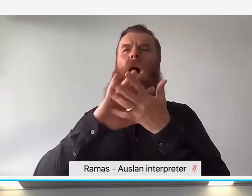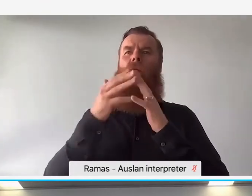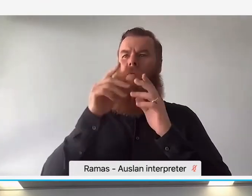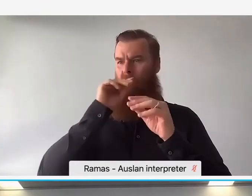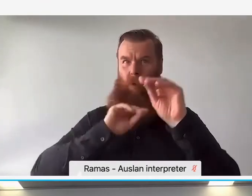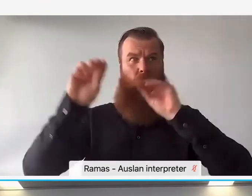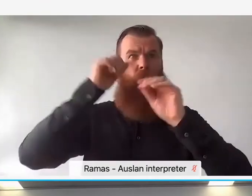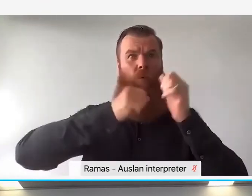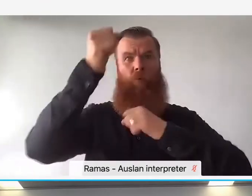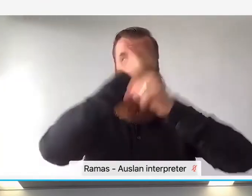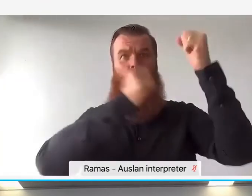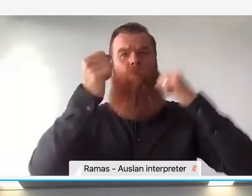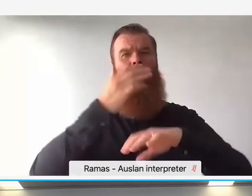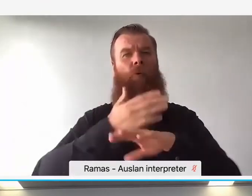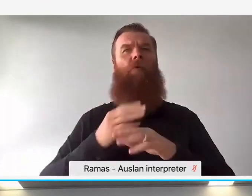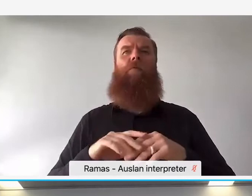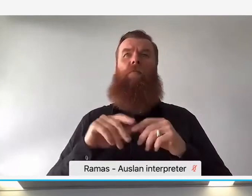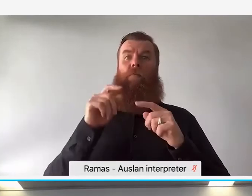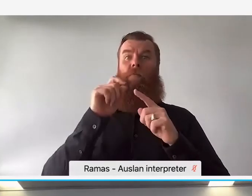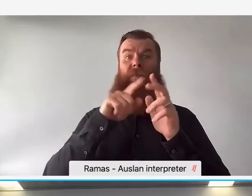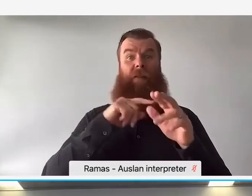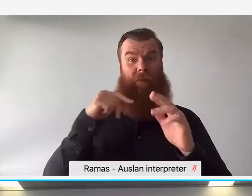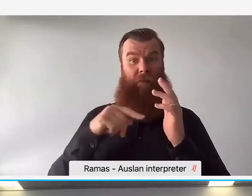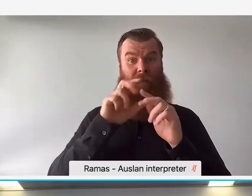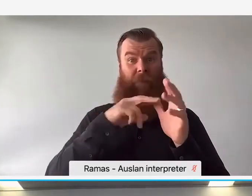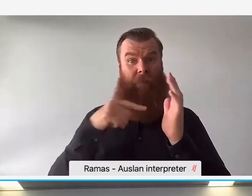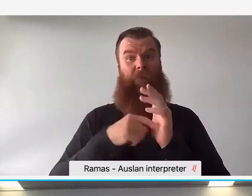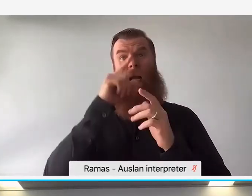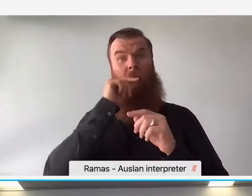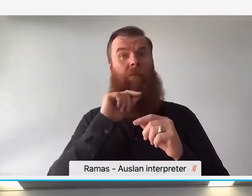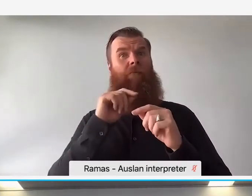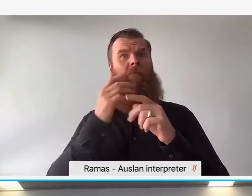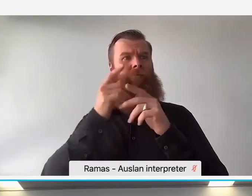PLF supports employers to learn this process.